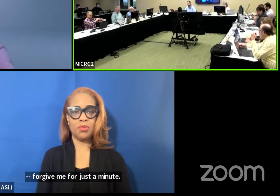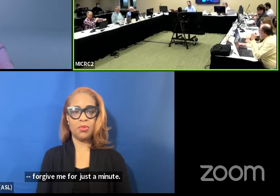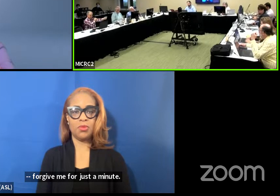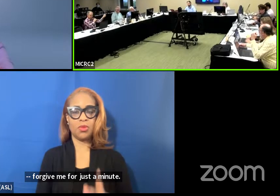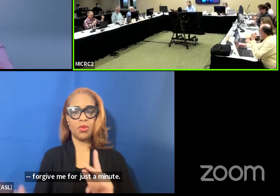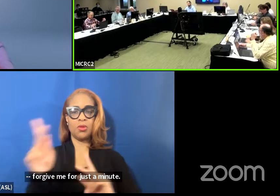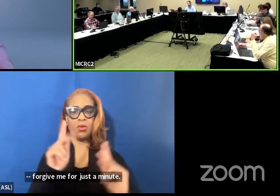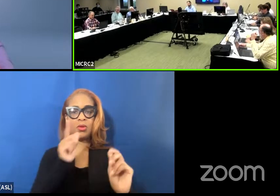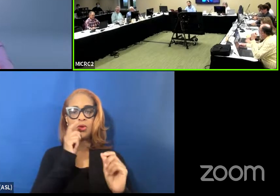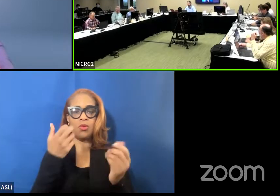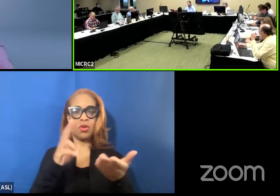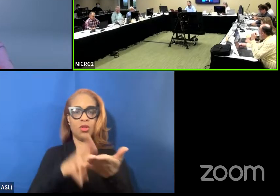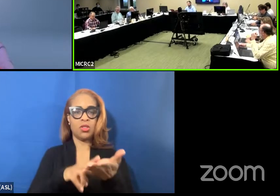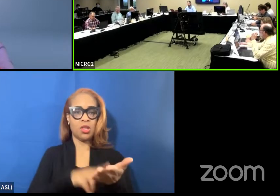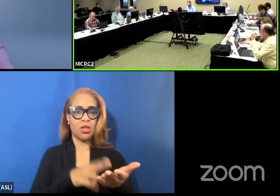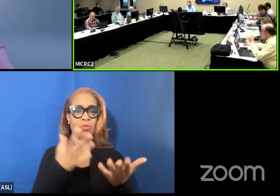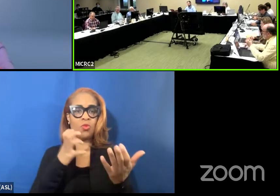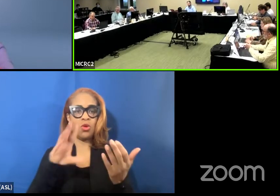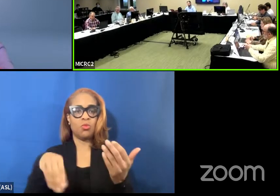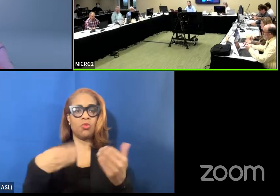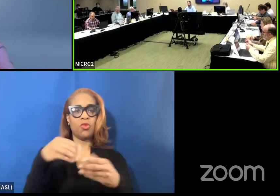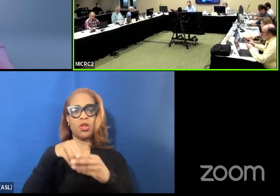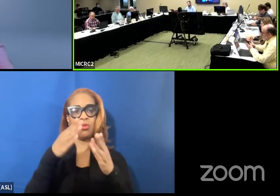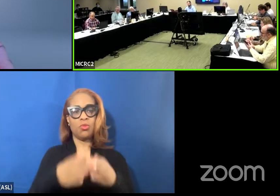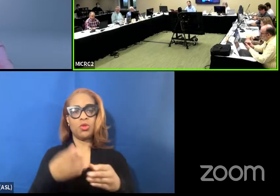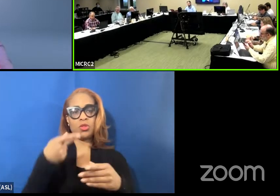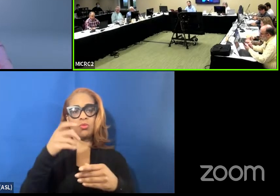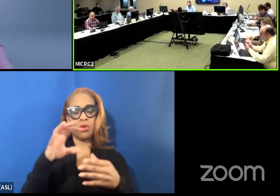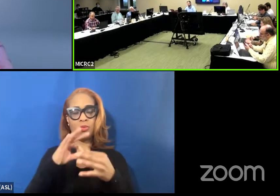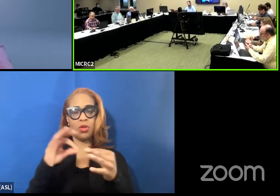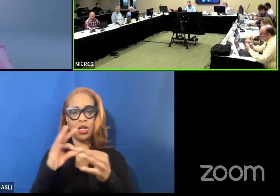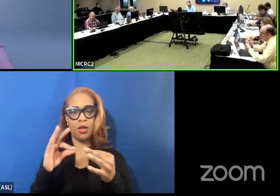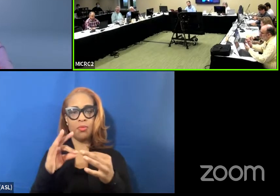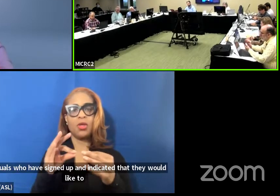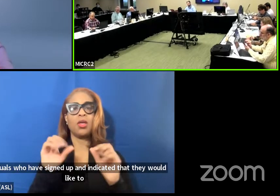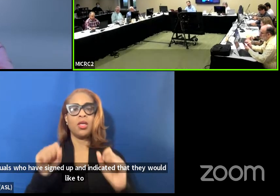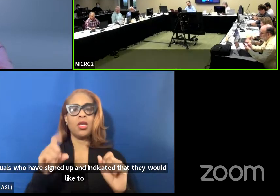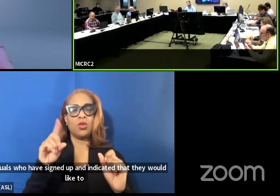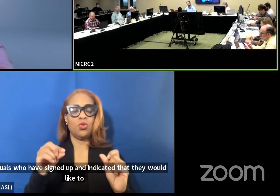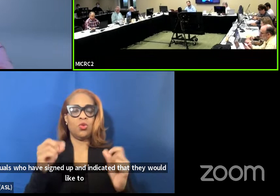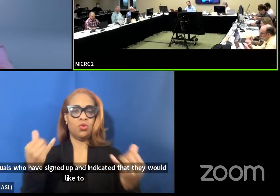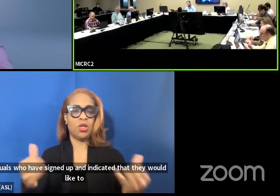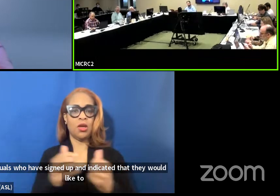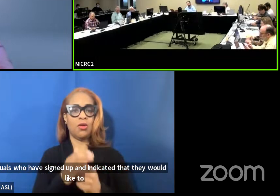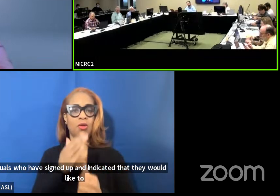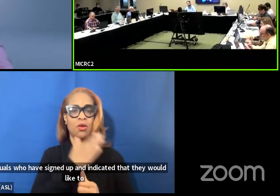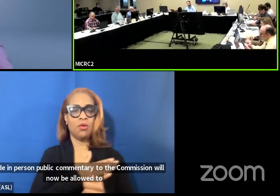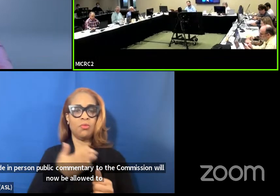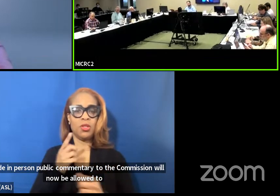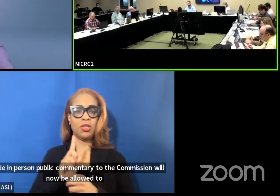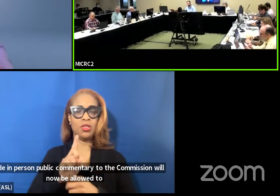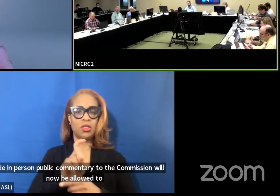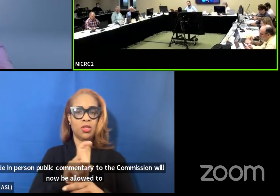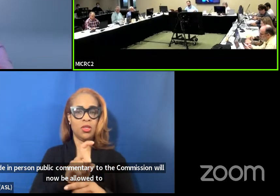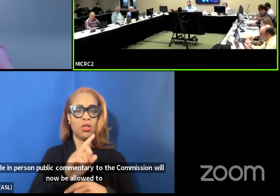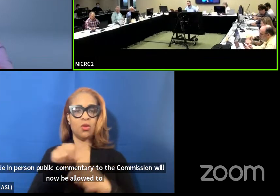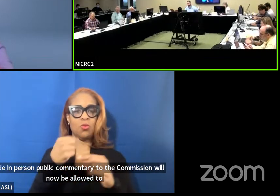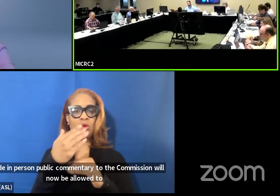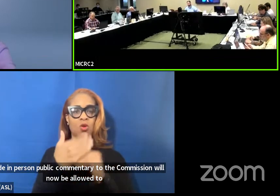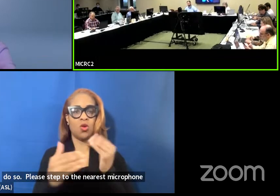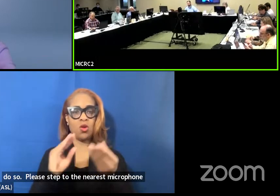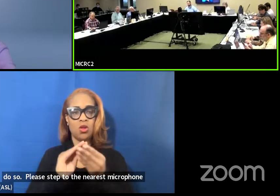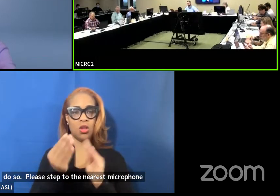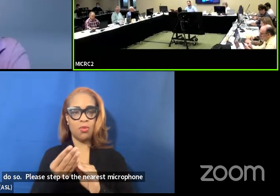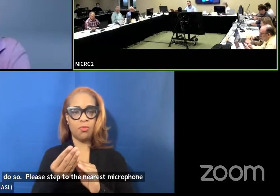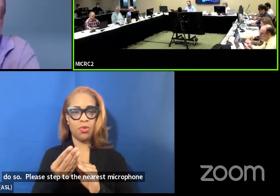individuals who have signed up and indicated they would like to provide in-person public commentary to the commission will now be allowed to do so please step to the nearest microphone when i call your name your